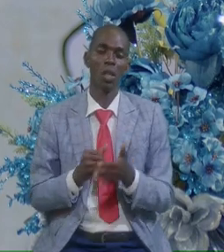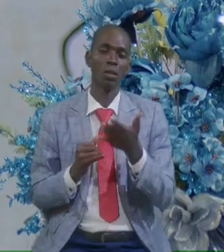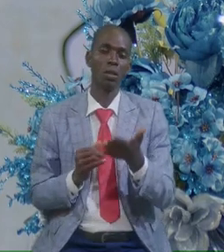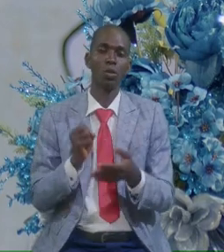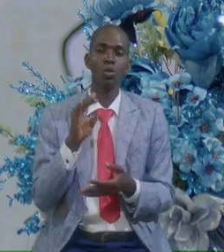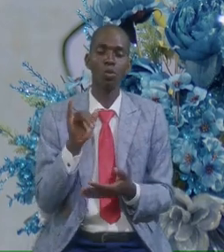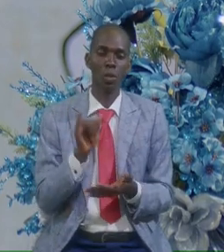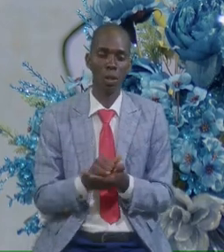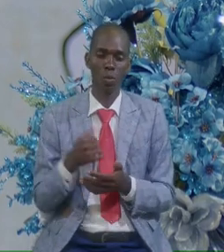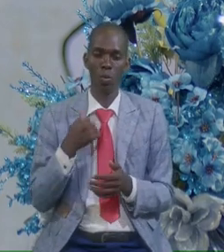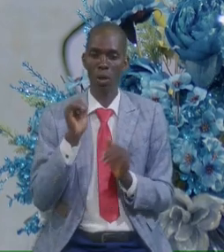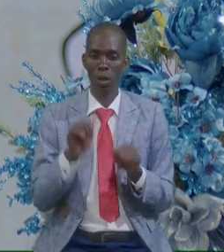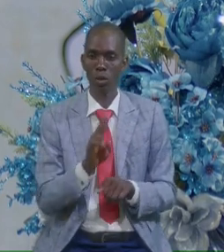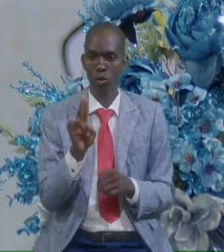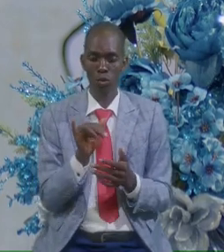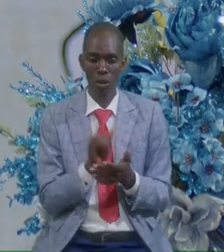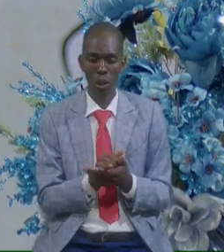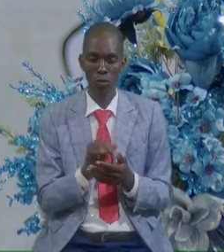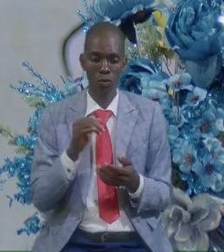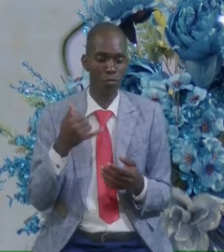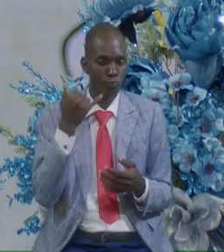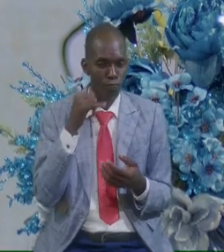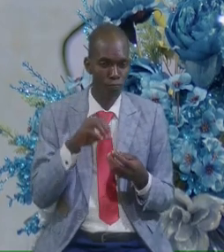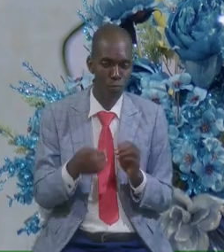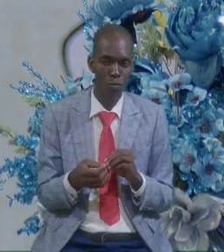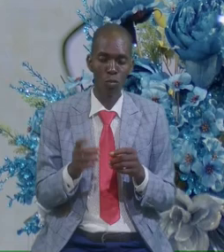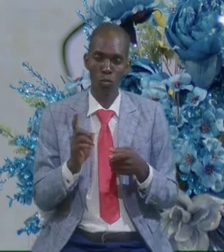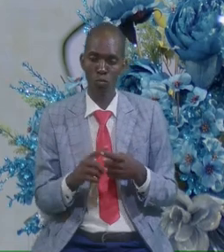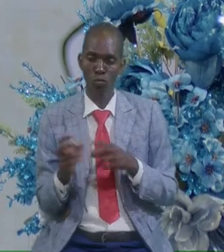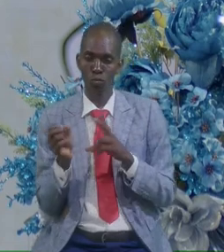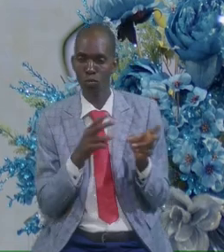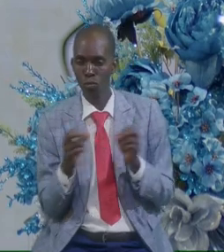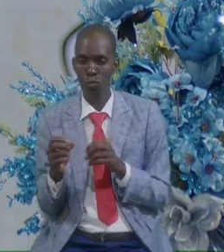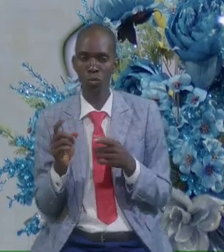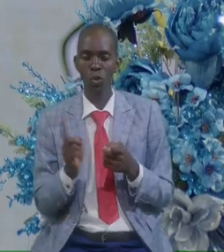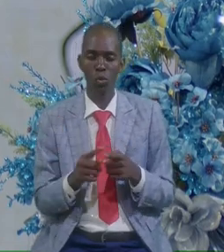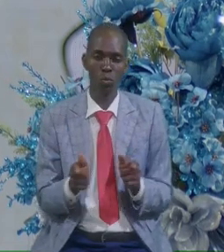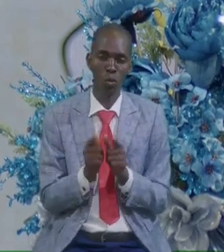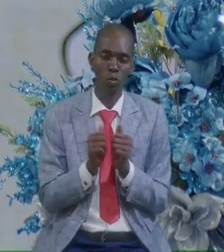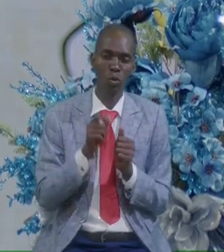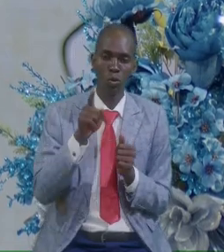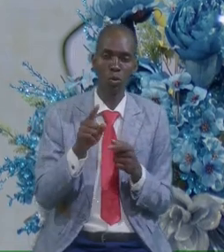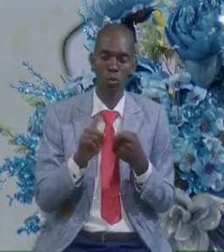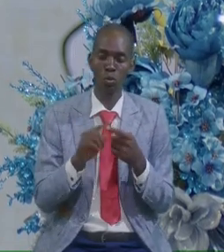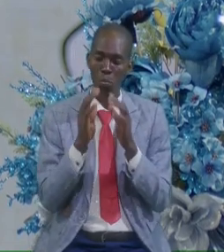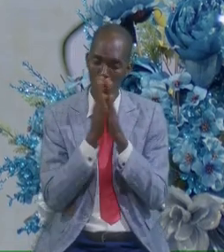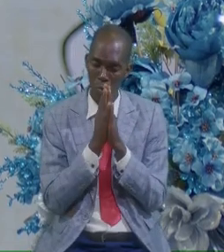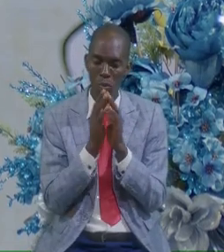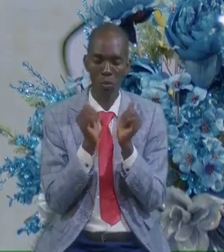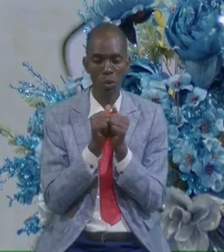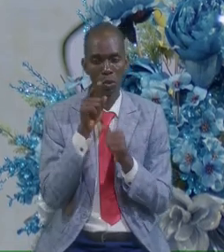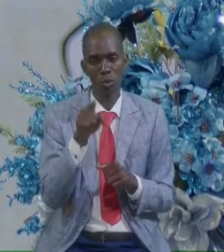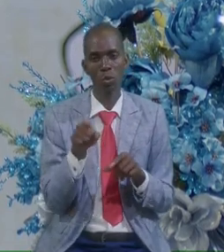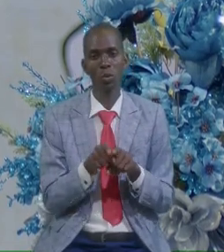you, to assist you, to encourage you, to pray with you. The convener of